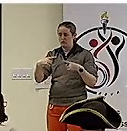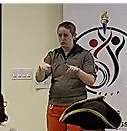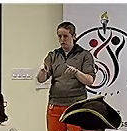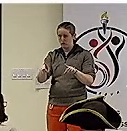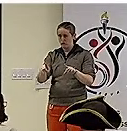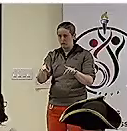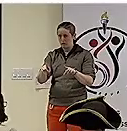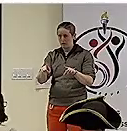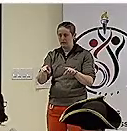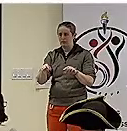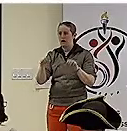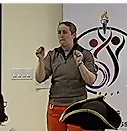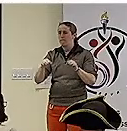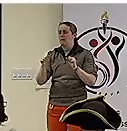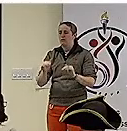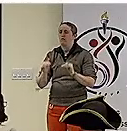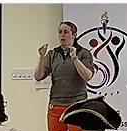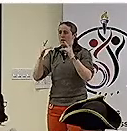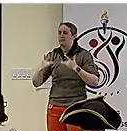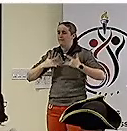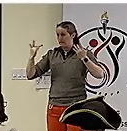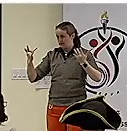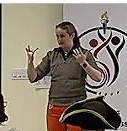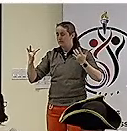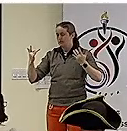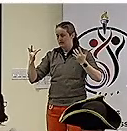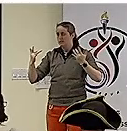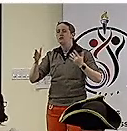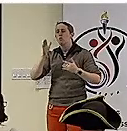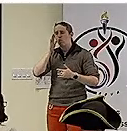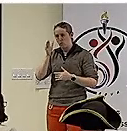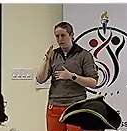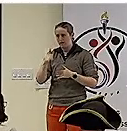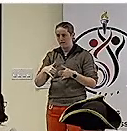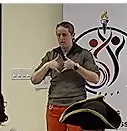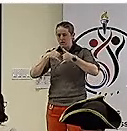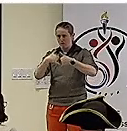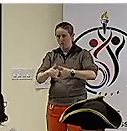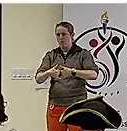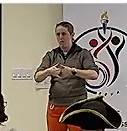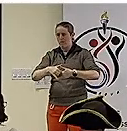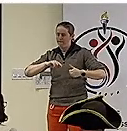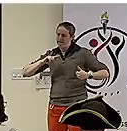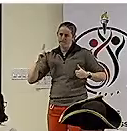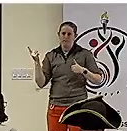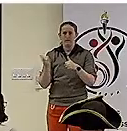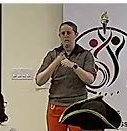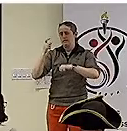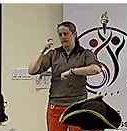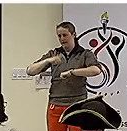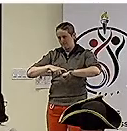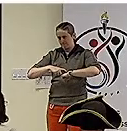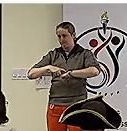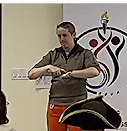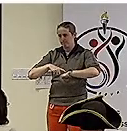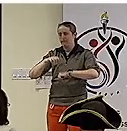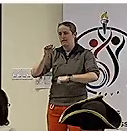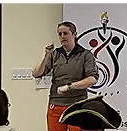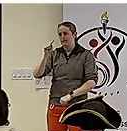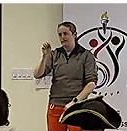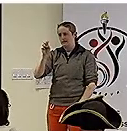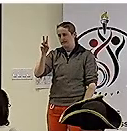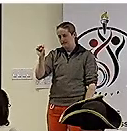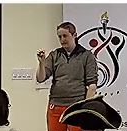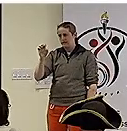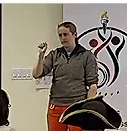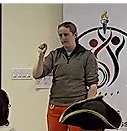to Rise event, we will be awarding the first Steve Esty Award, and this